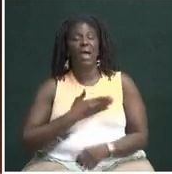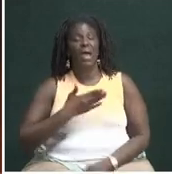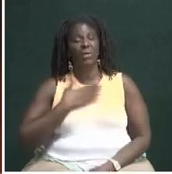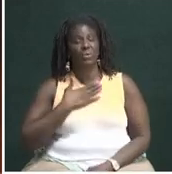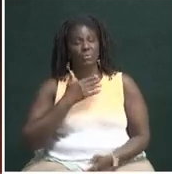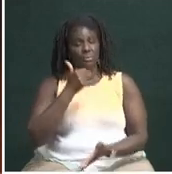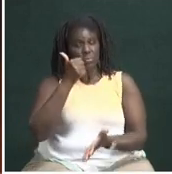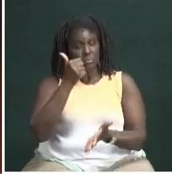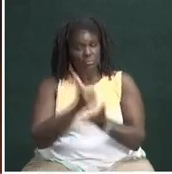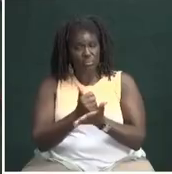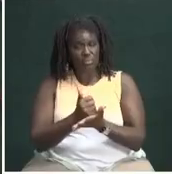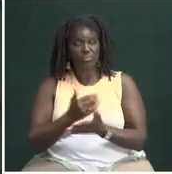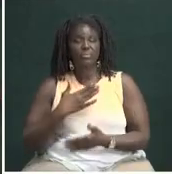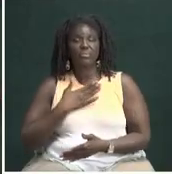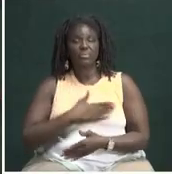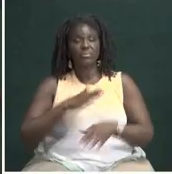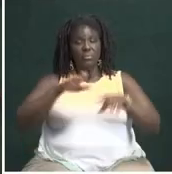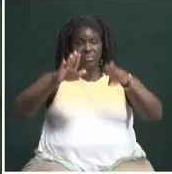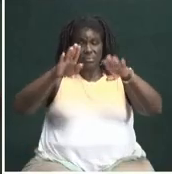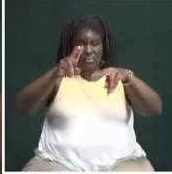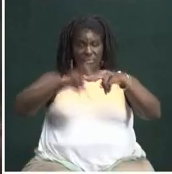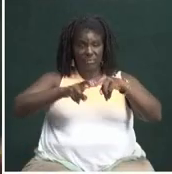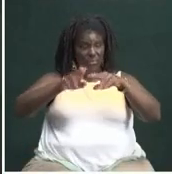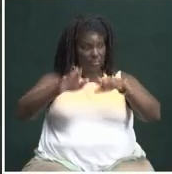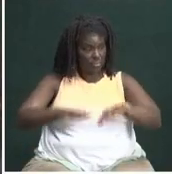Amen, and please be seated.